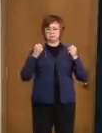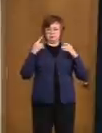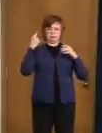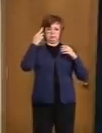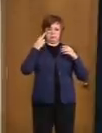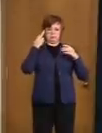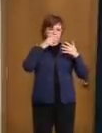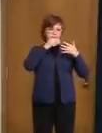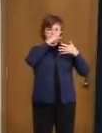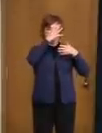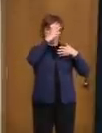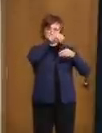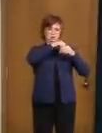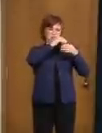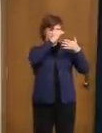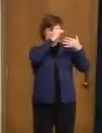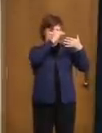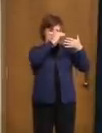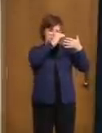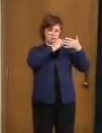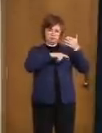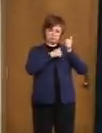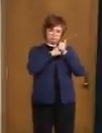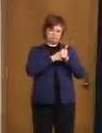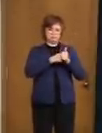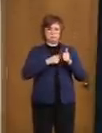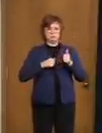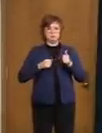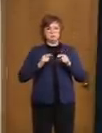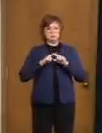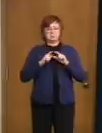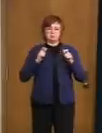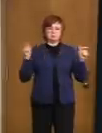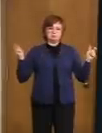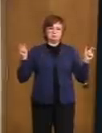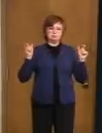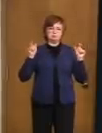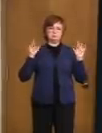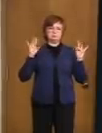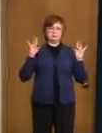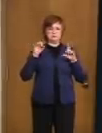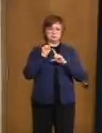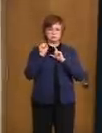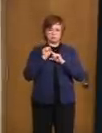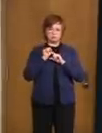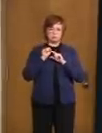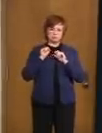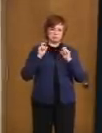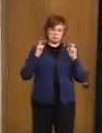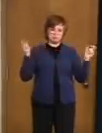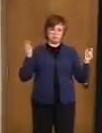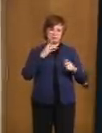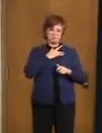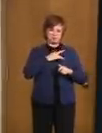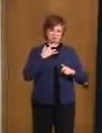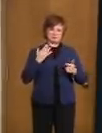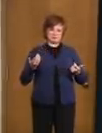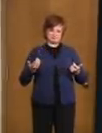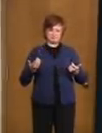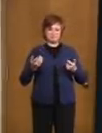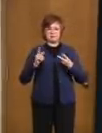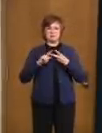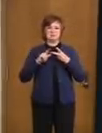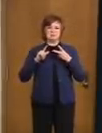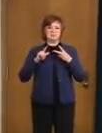challenging, and initially with small amounts of vaccine that have to be distributed over large geography, it is extremely challenging, and the special handling